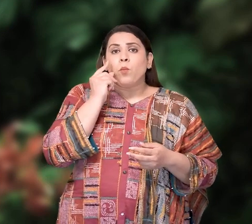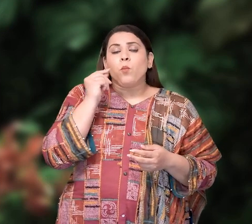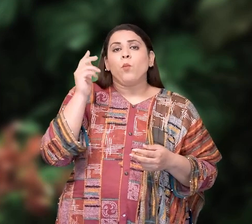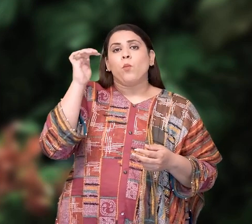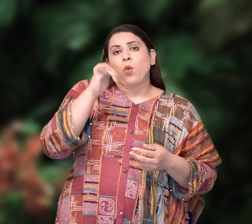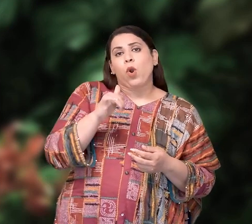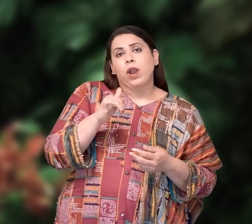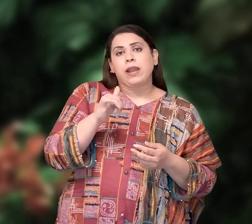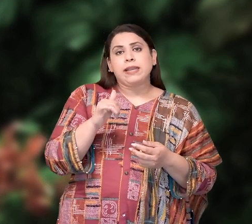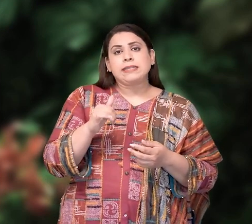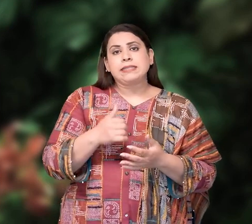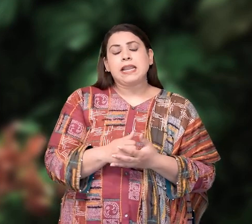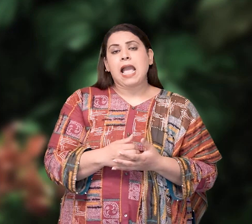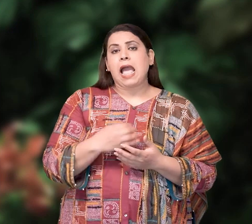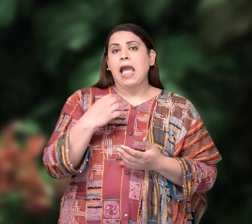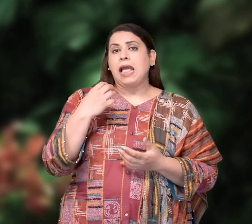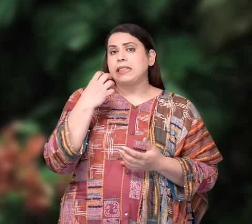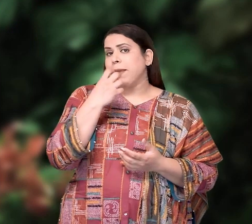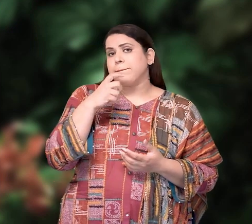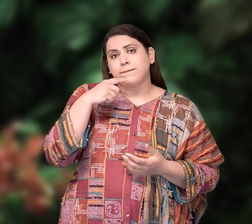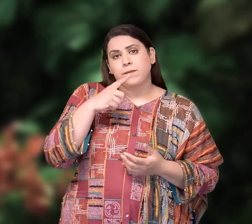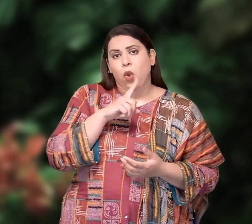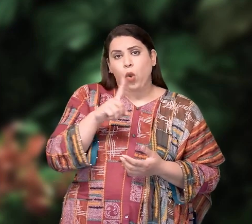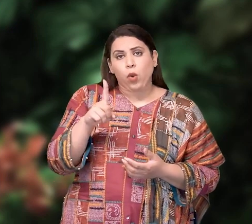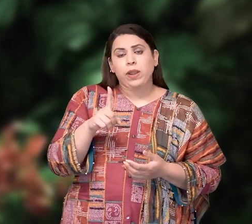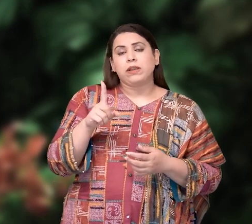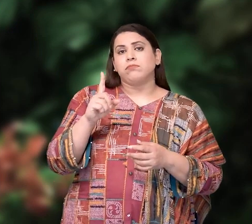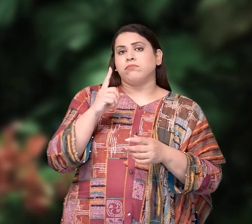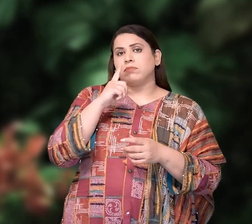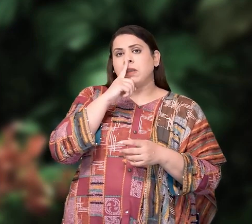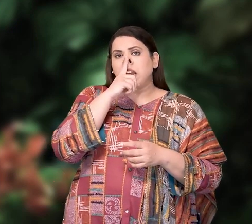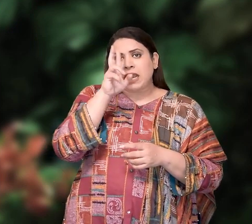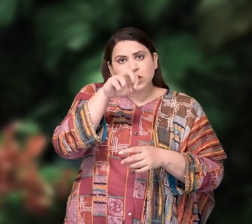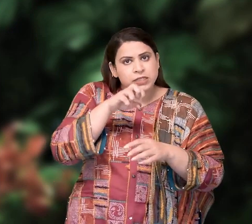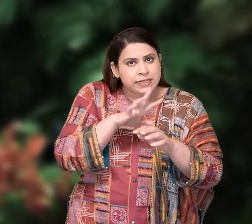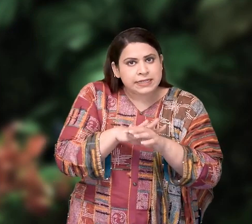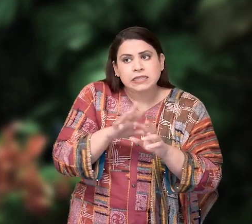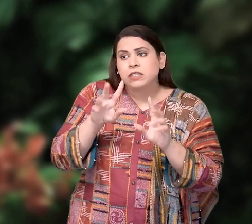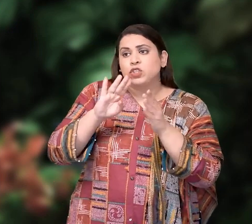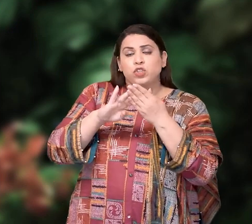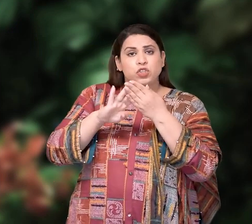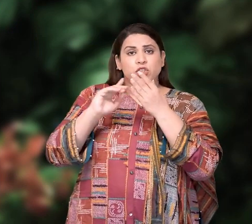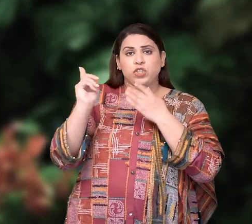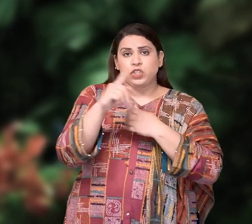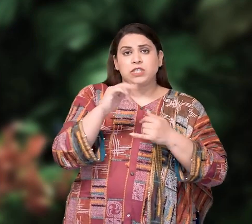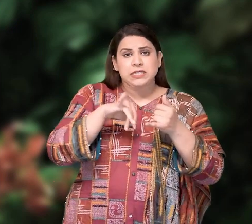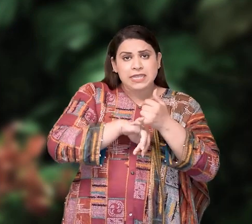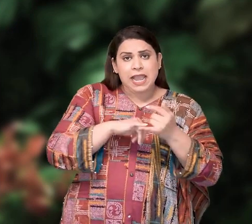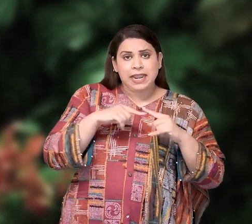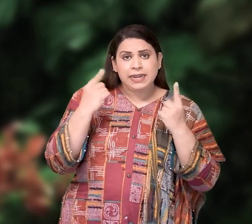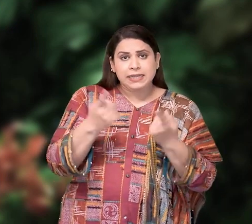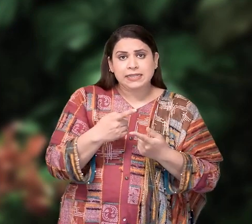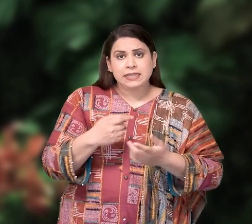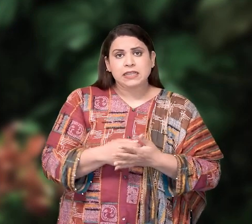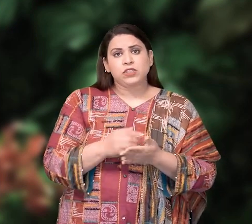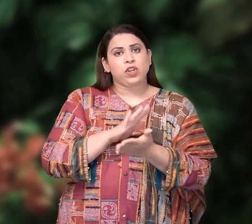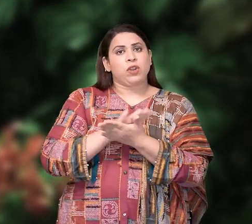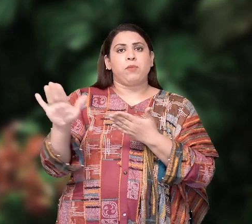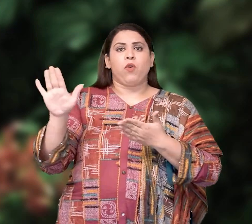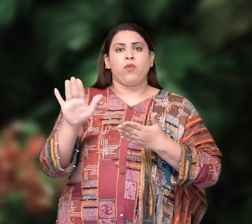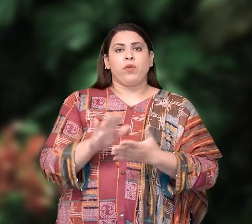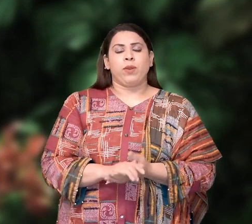remain an unspoken and an undeniable mark in our society that is to be